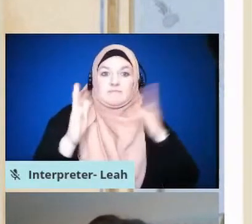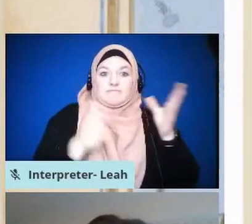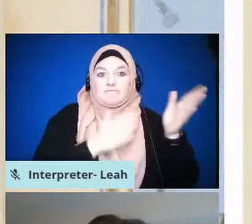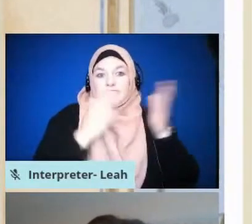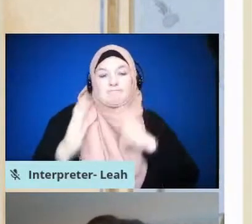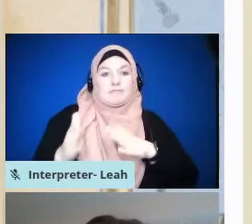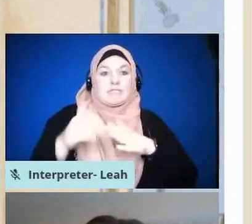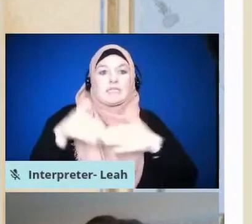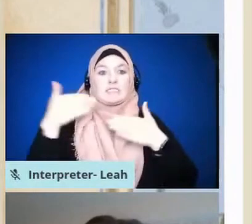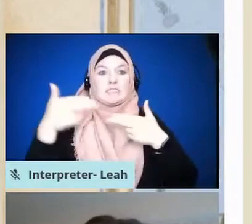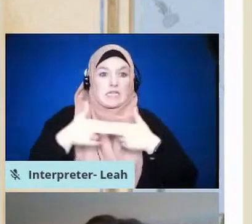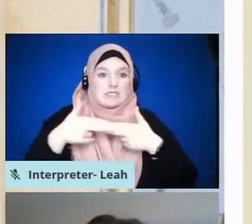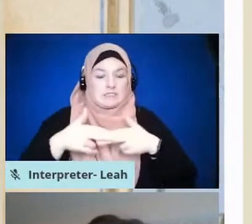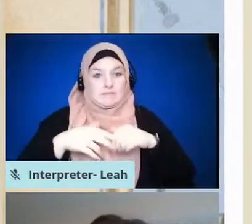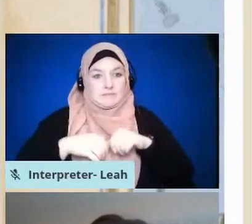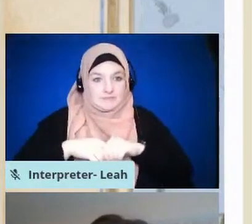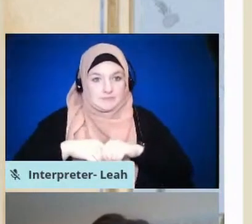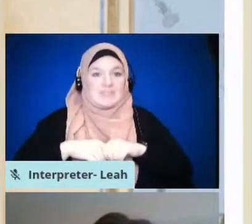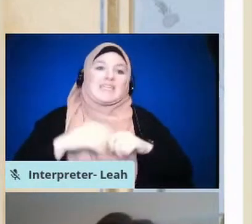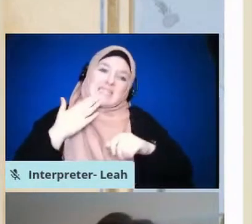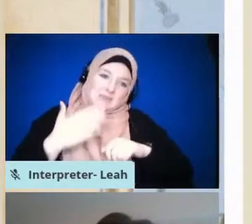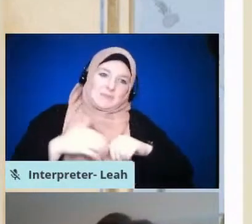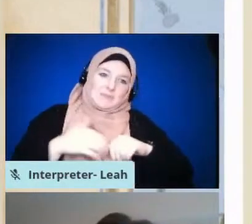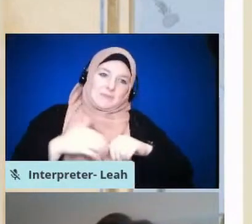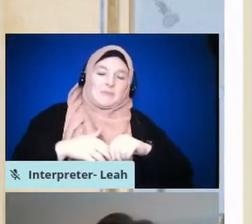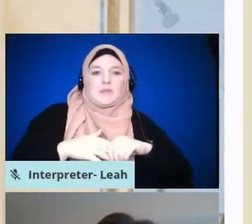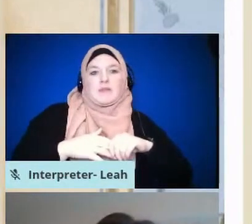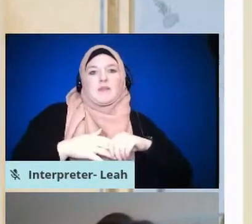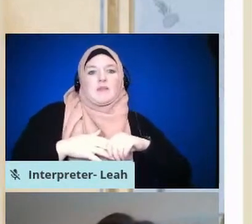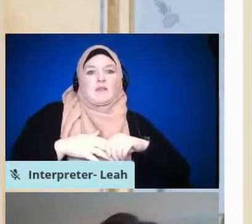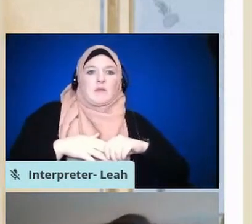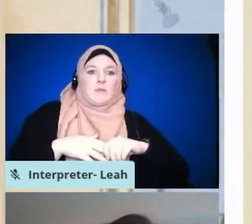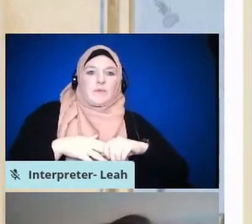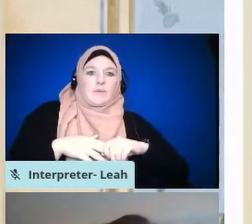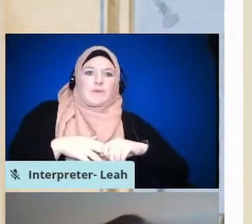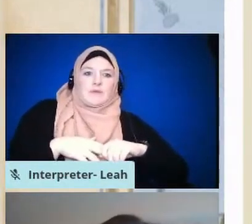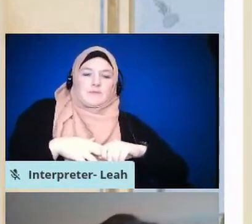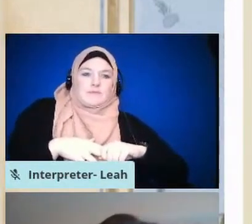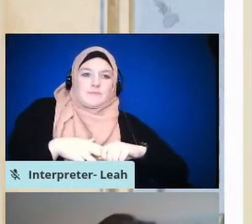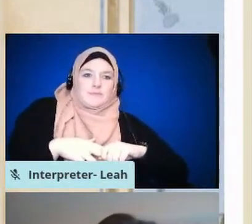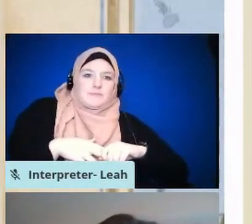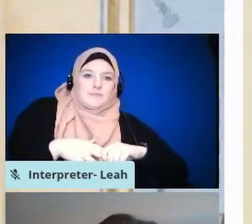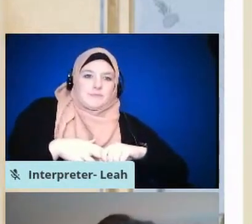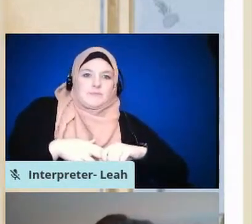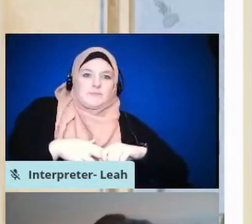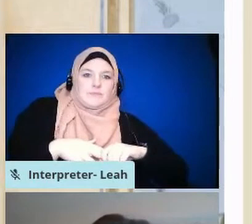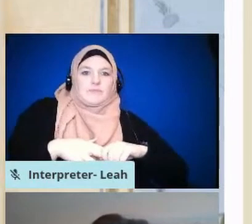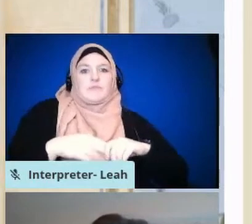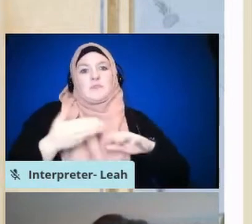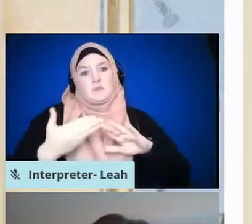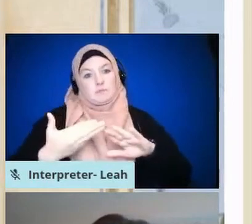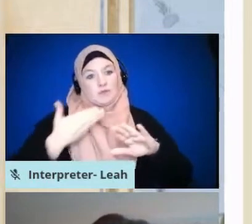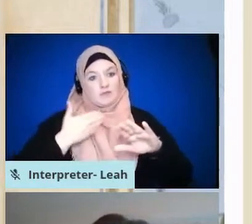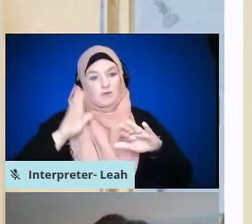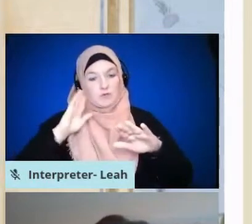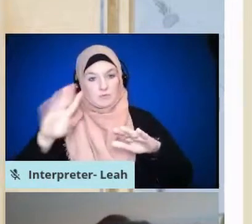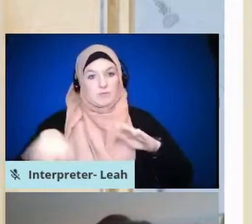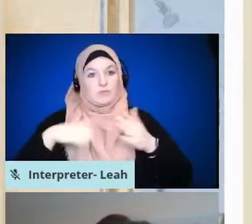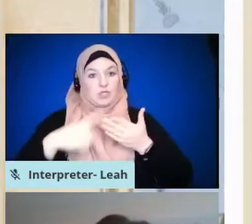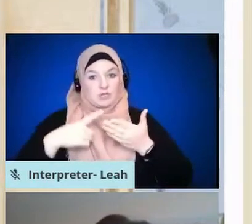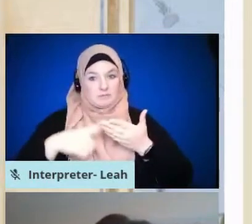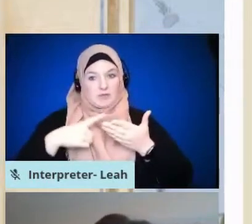to next slide. Yeah, thank you. In this, before I will talk